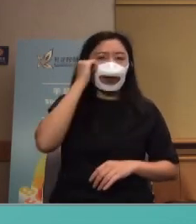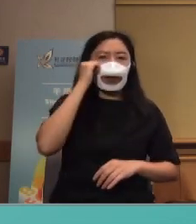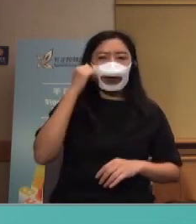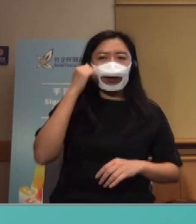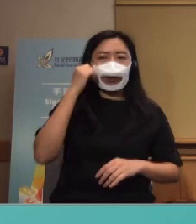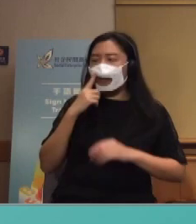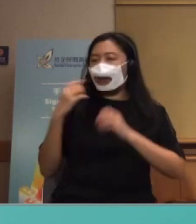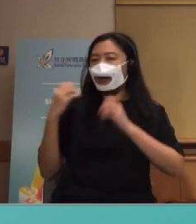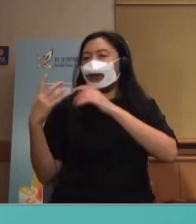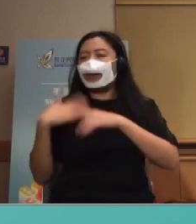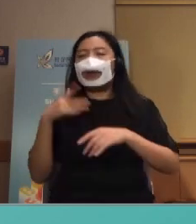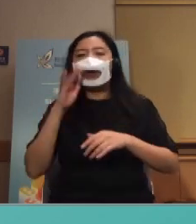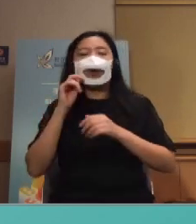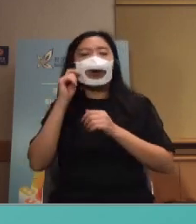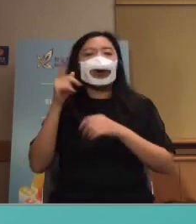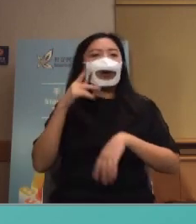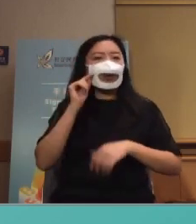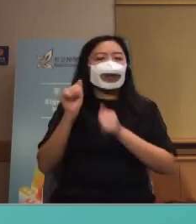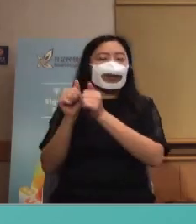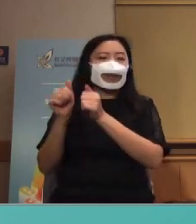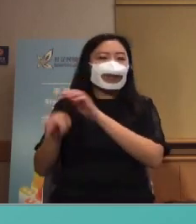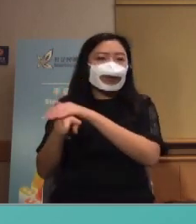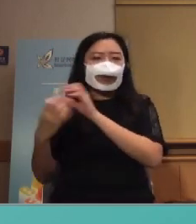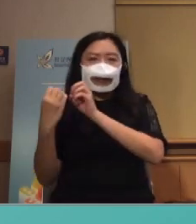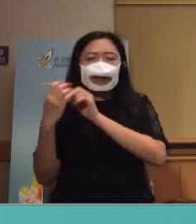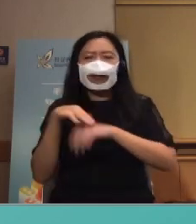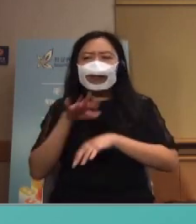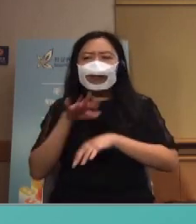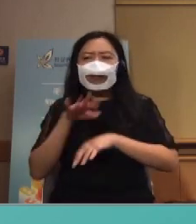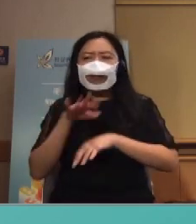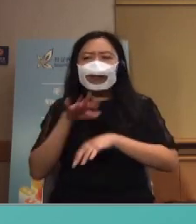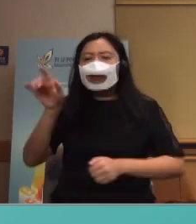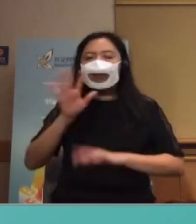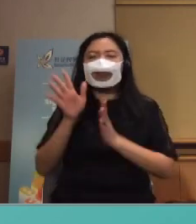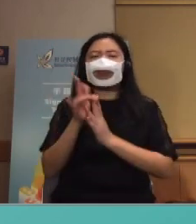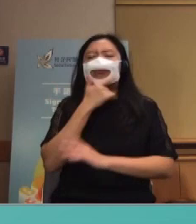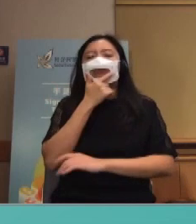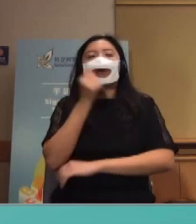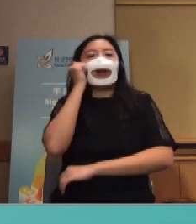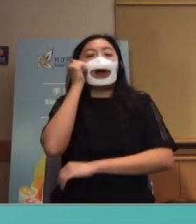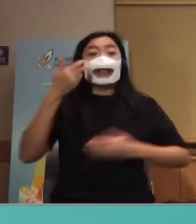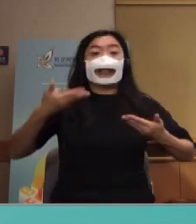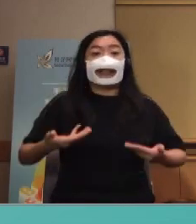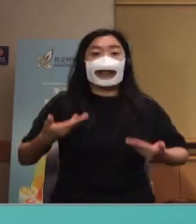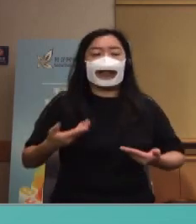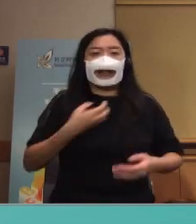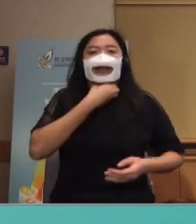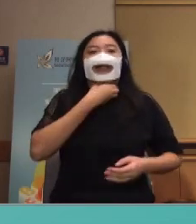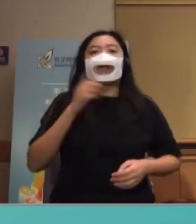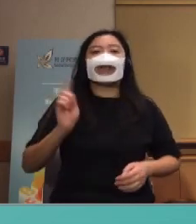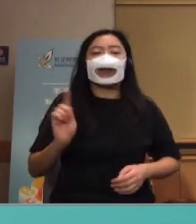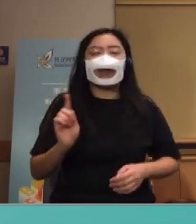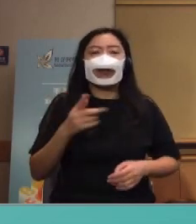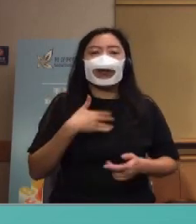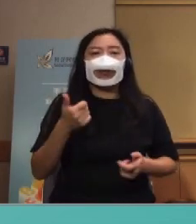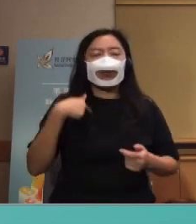girlfriend, talk to our family, talk to my friends. They're like, no, it's too hard, right? And that's kind of the issue that we see, right? We can talk about all these future things, but if you have